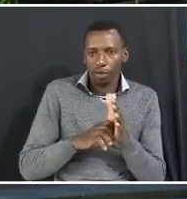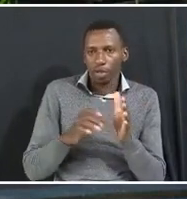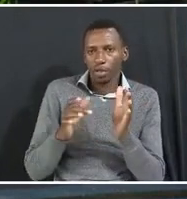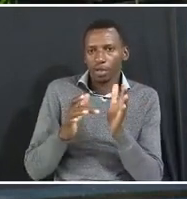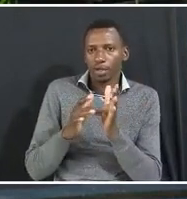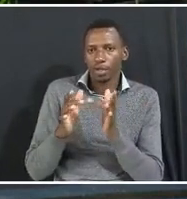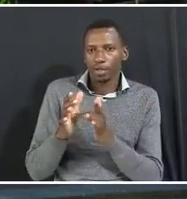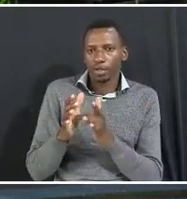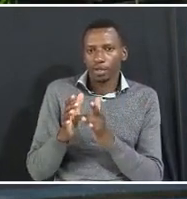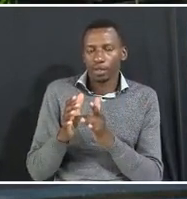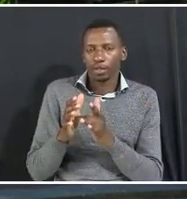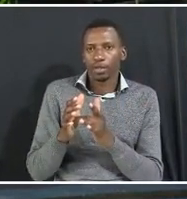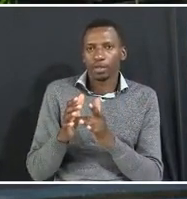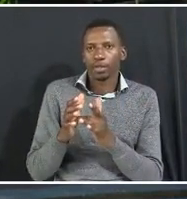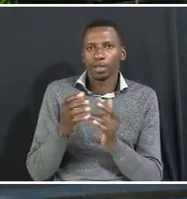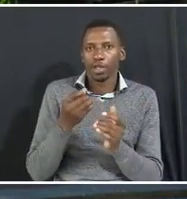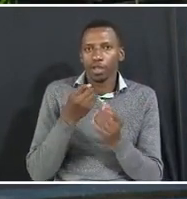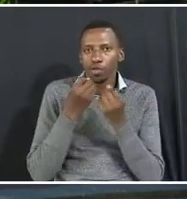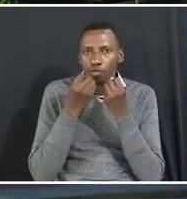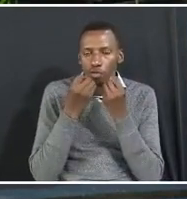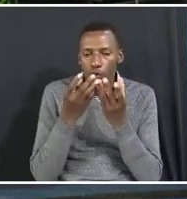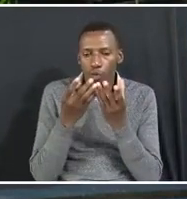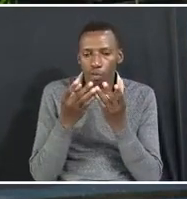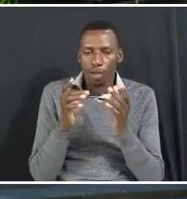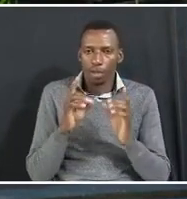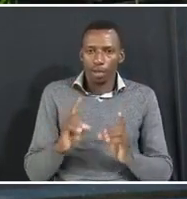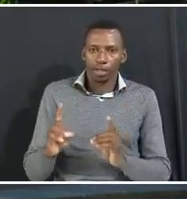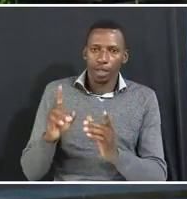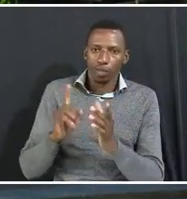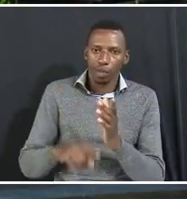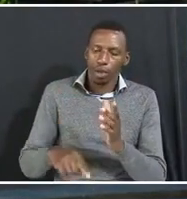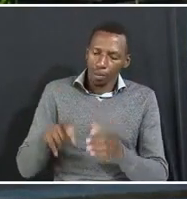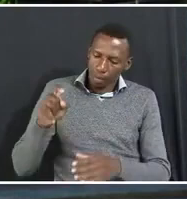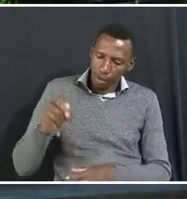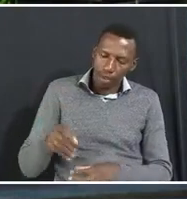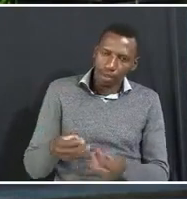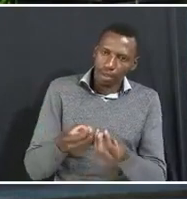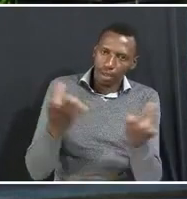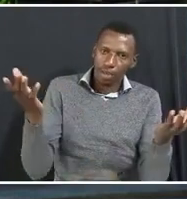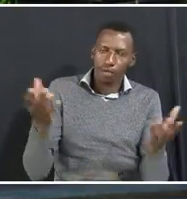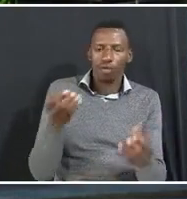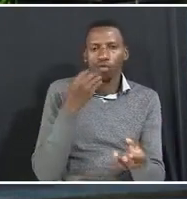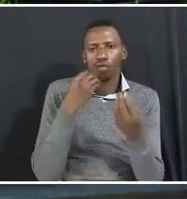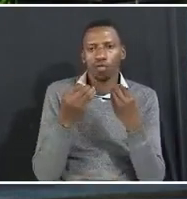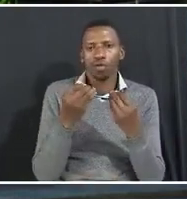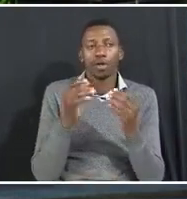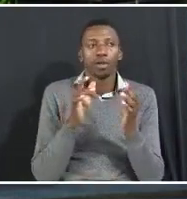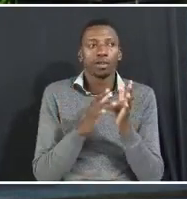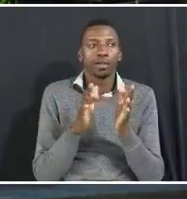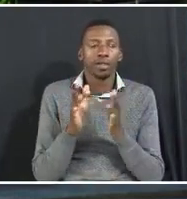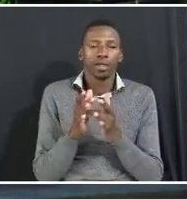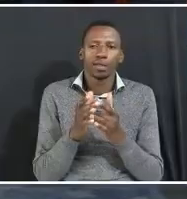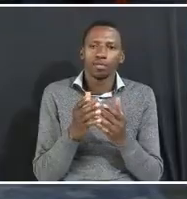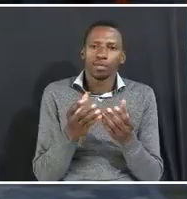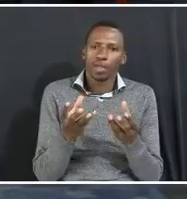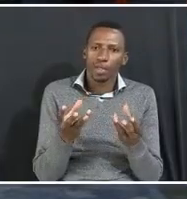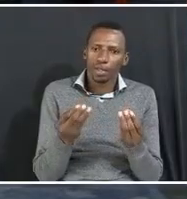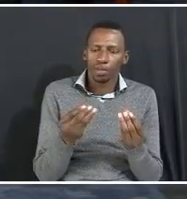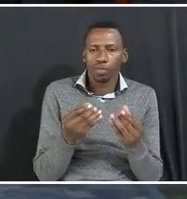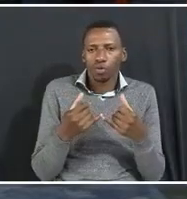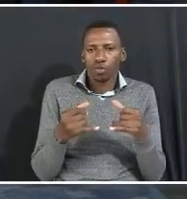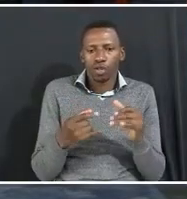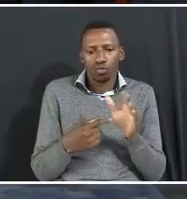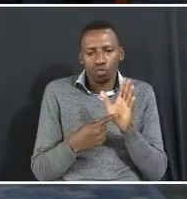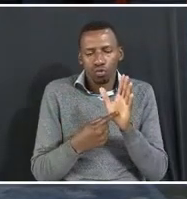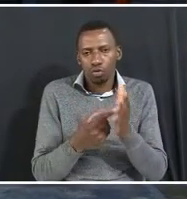they needed to feed the people instead of sending them away. Jesus was simply trying to show them love, to demonstrate love